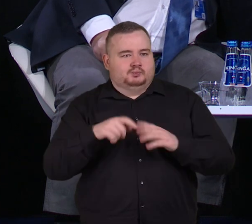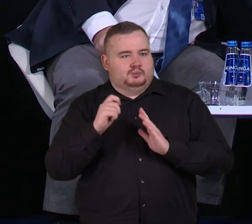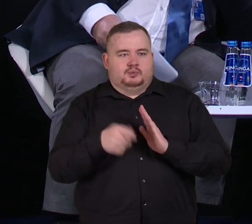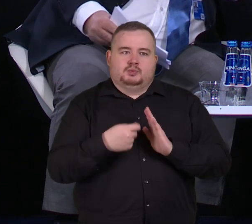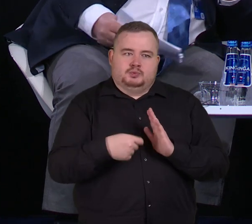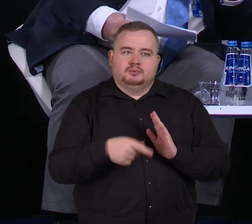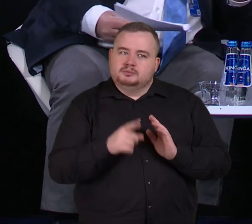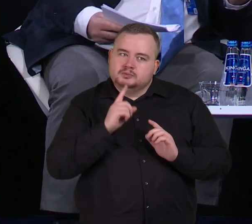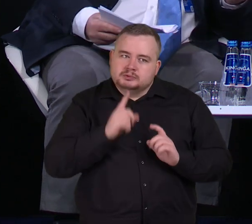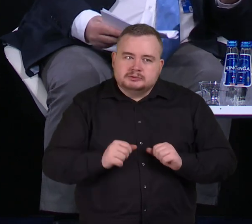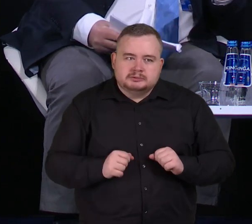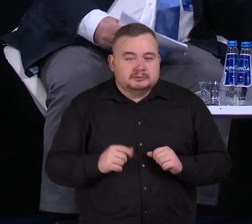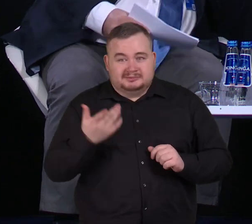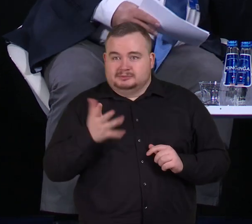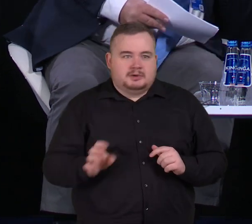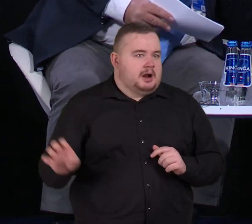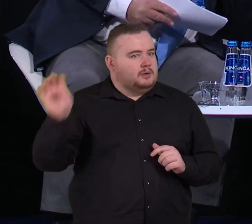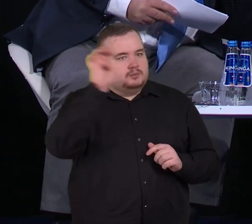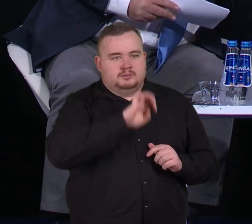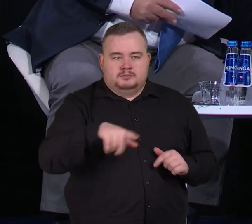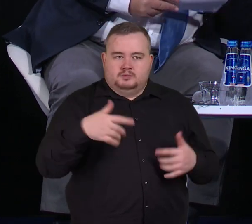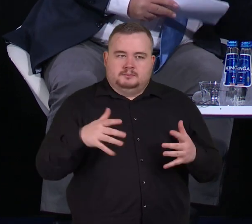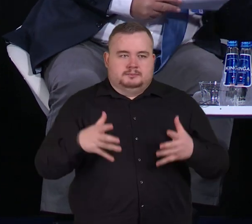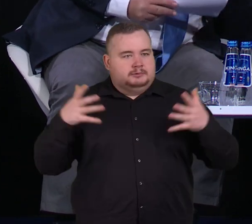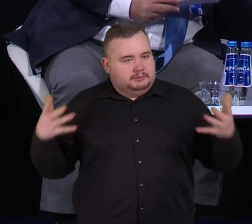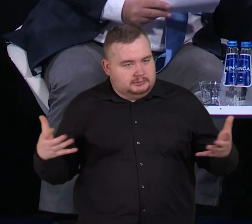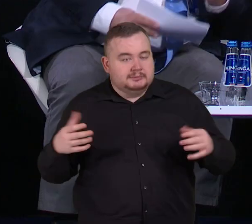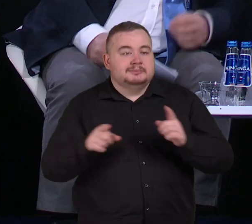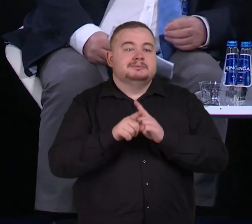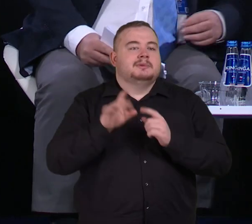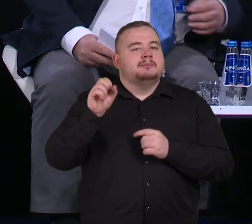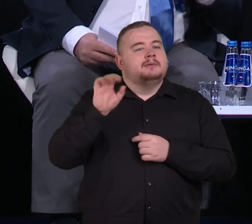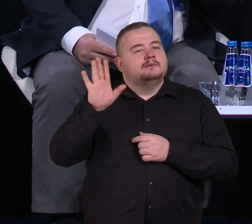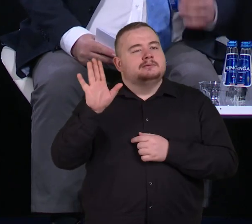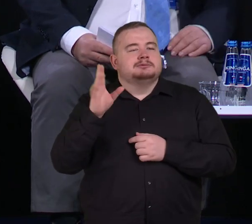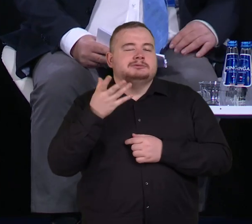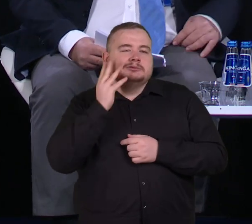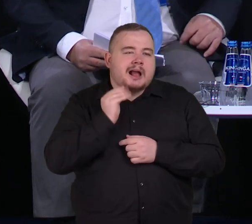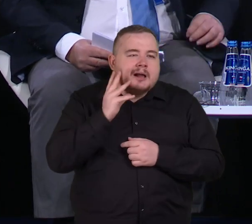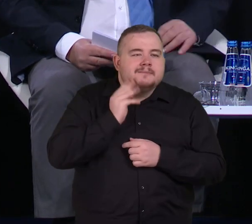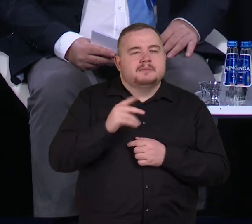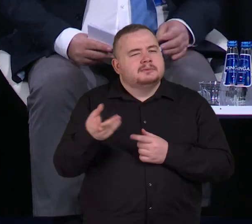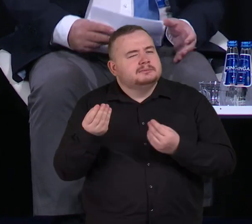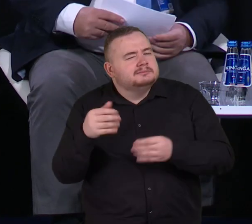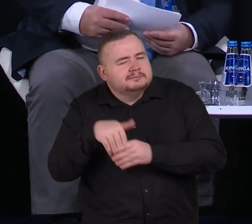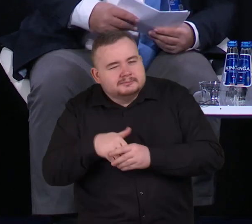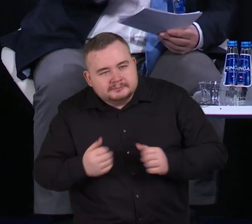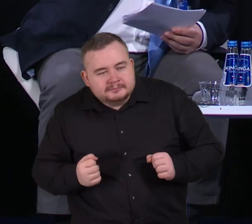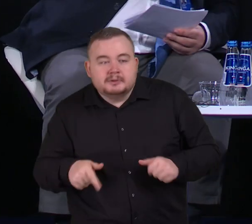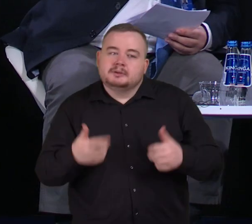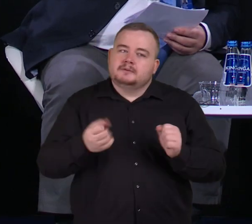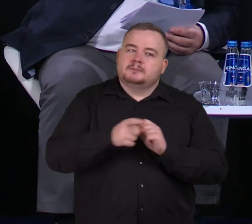your experiences from having, and how you deal with this clash from bottom-up and